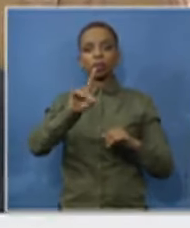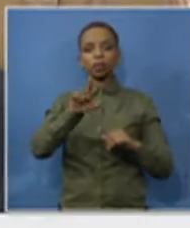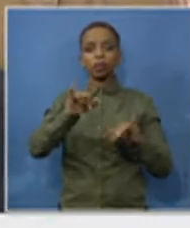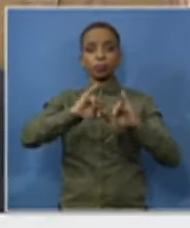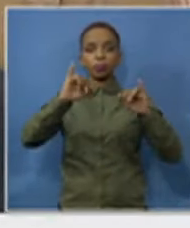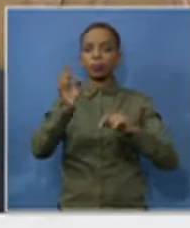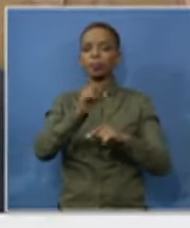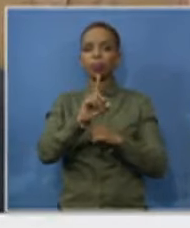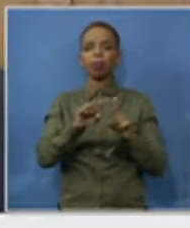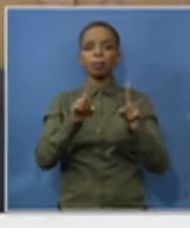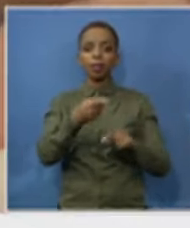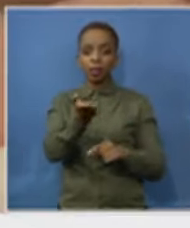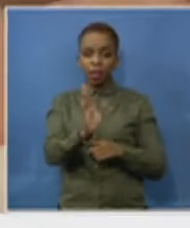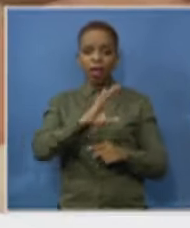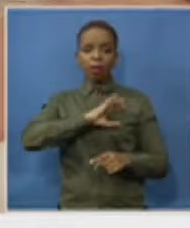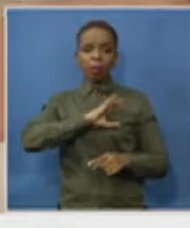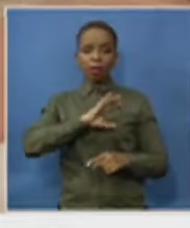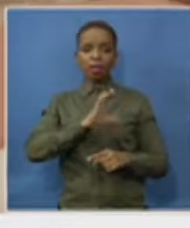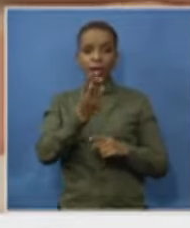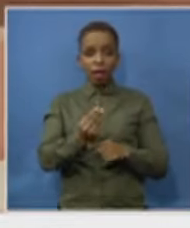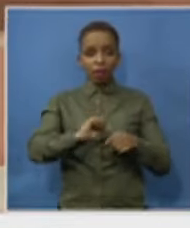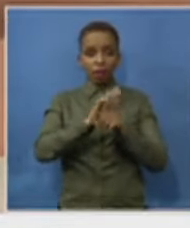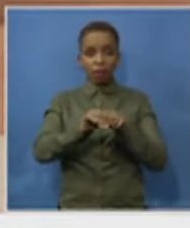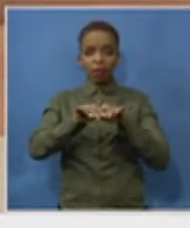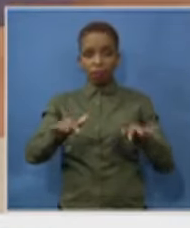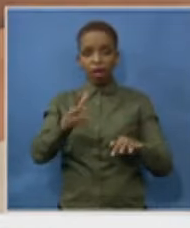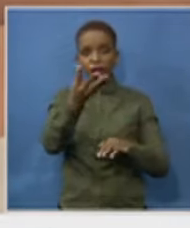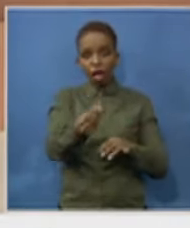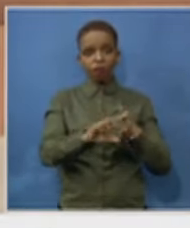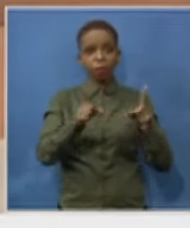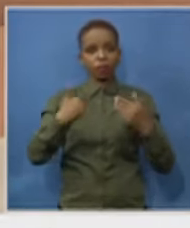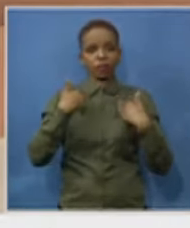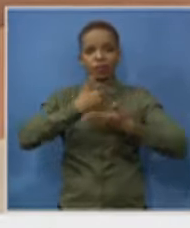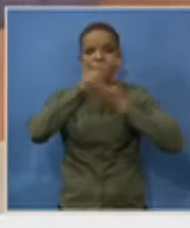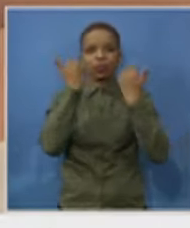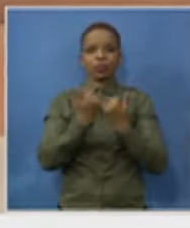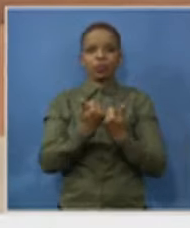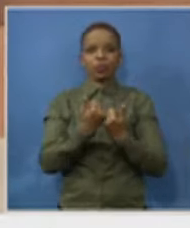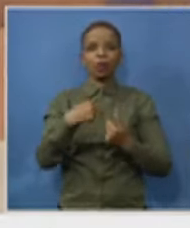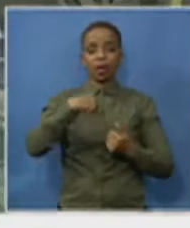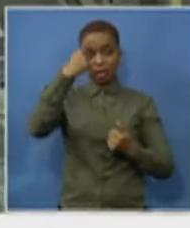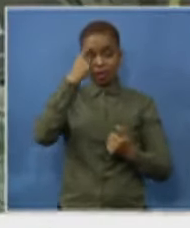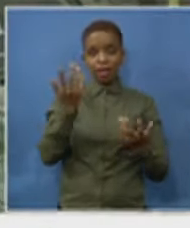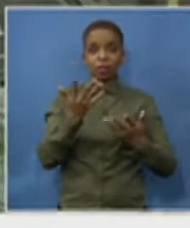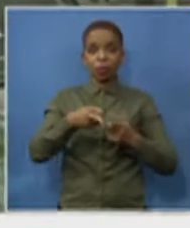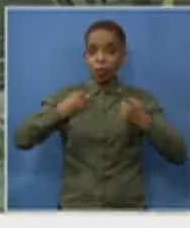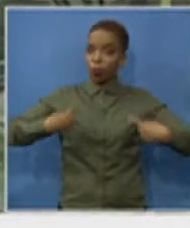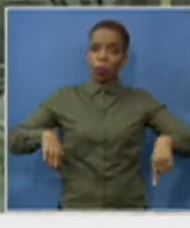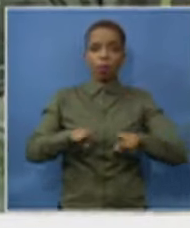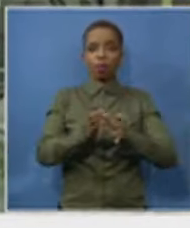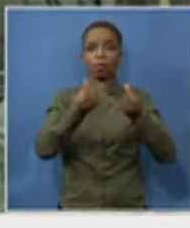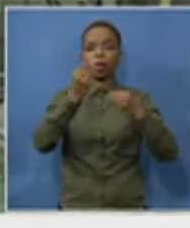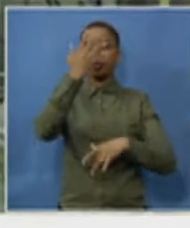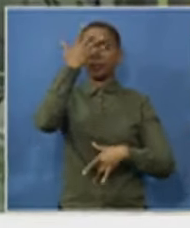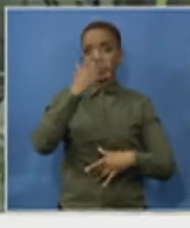infected COVID-19 patient and we didn't know it. So I think that's where we all caught the virus.